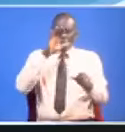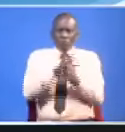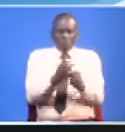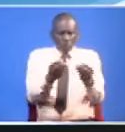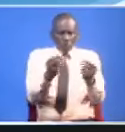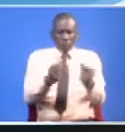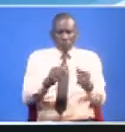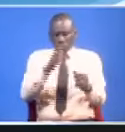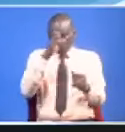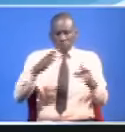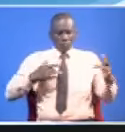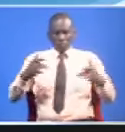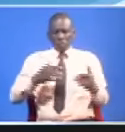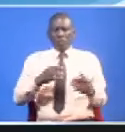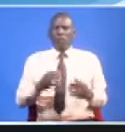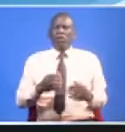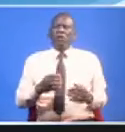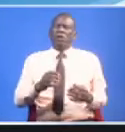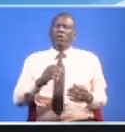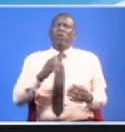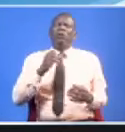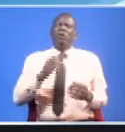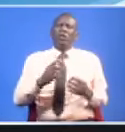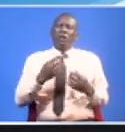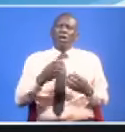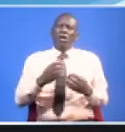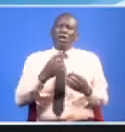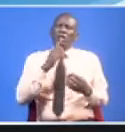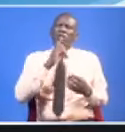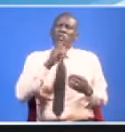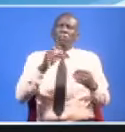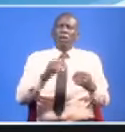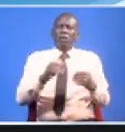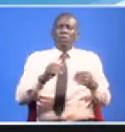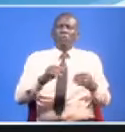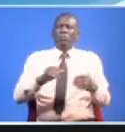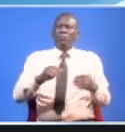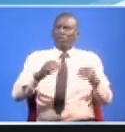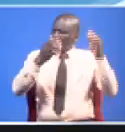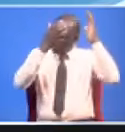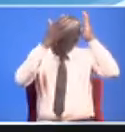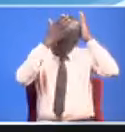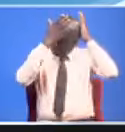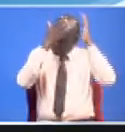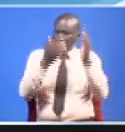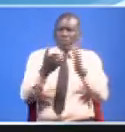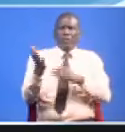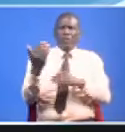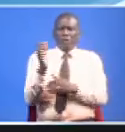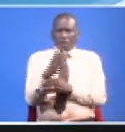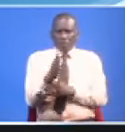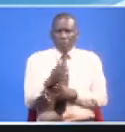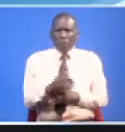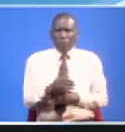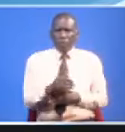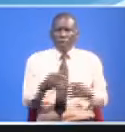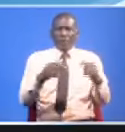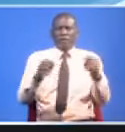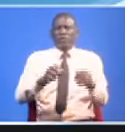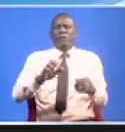fierce concerns raised by members of the clergy Thursday in a stinging attack of President William Ruto's administration. In an attempt